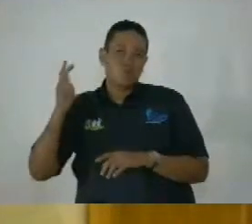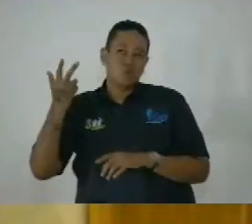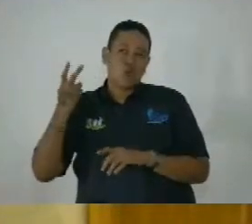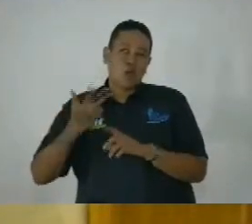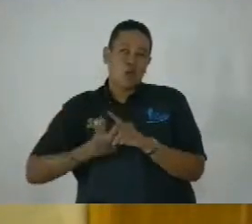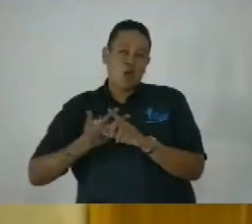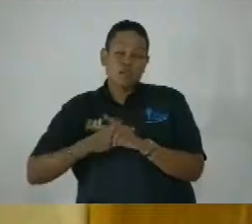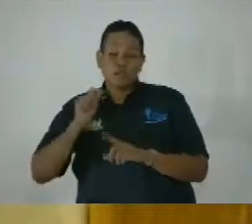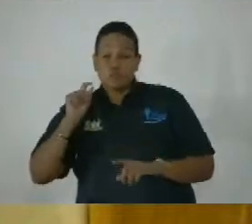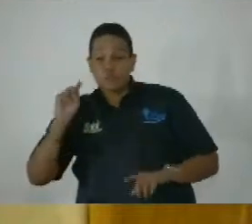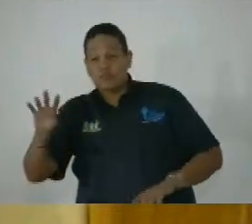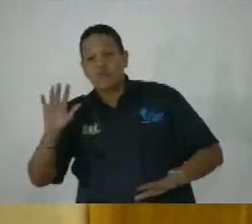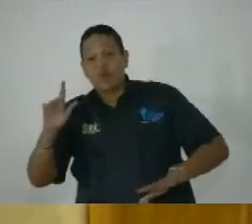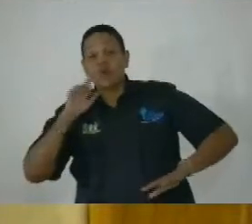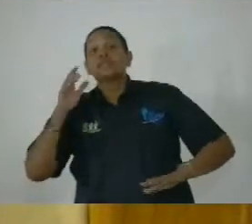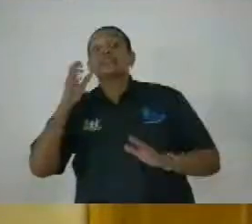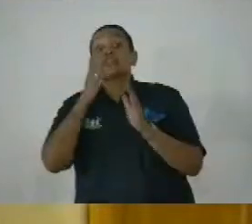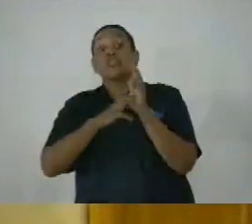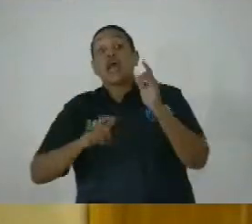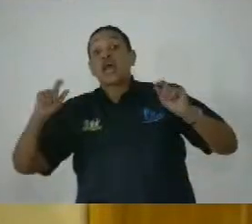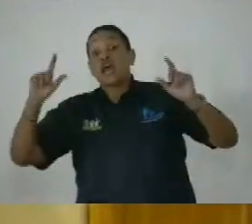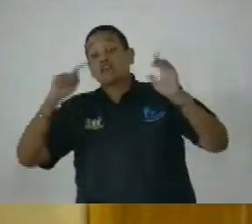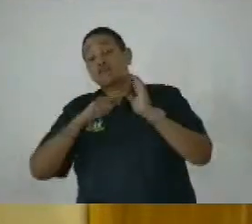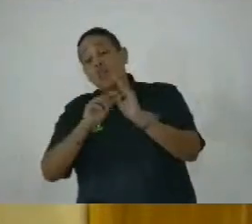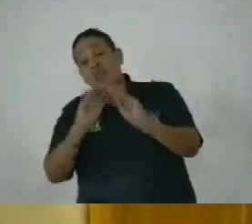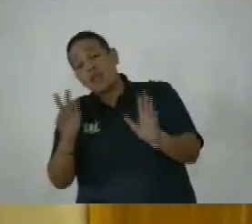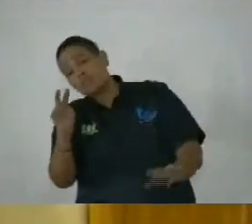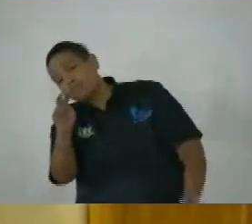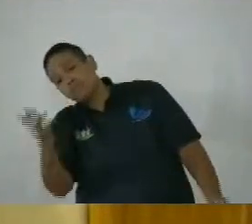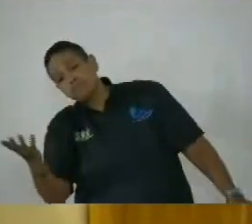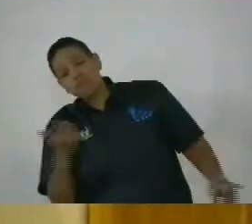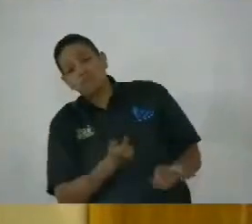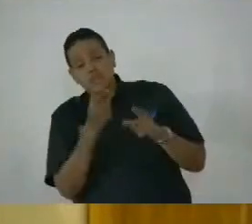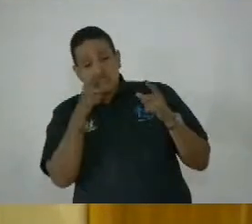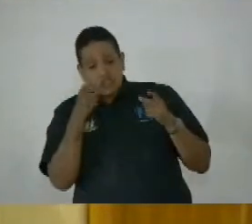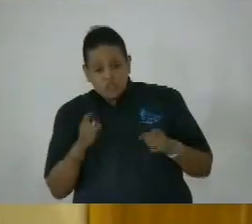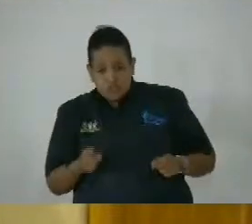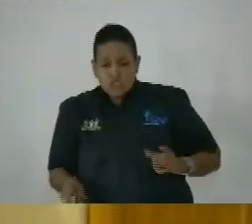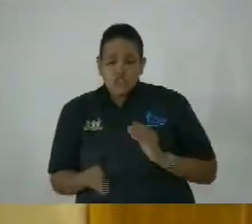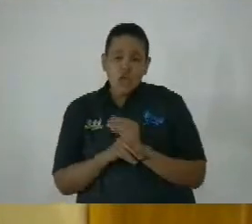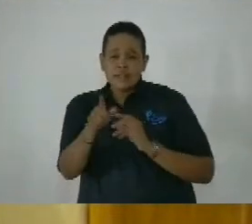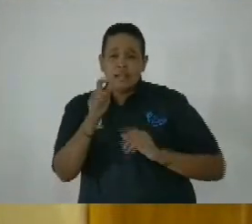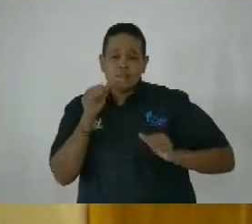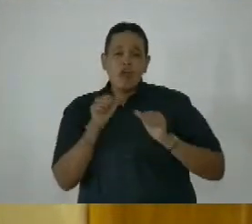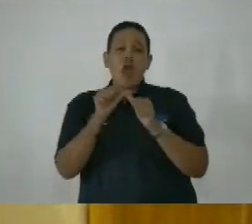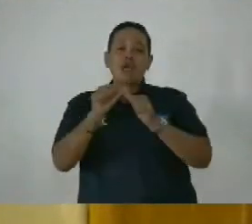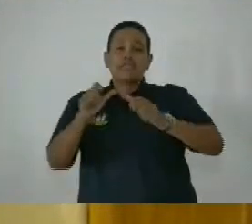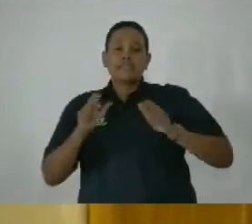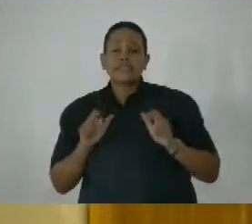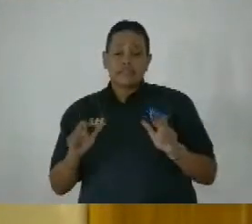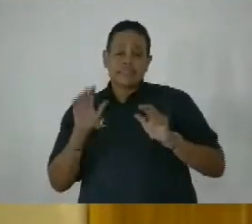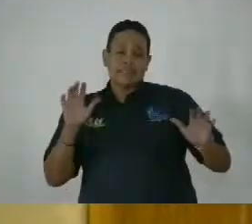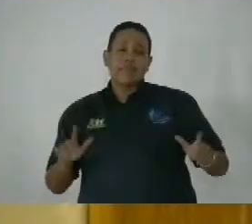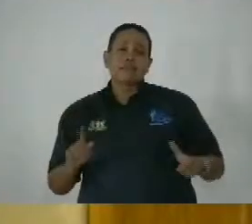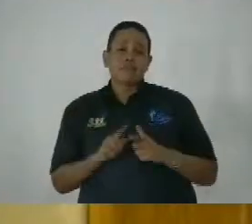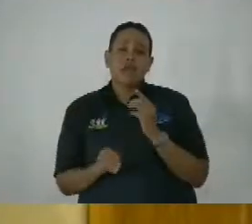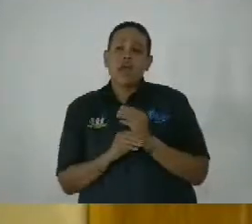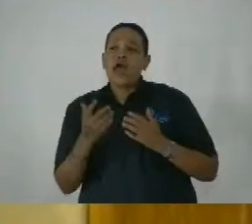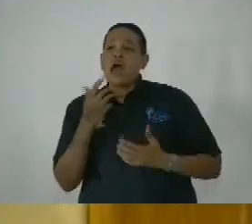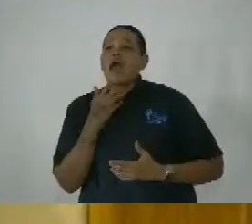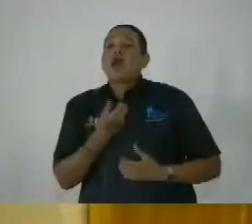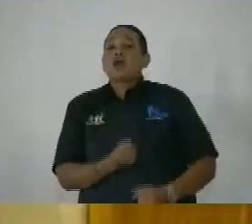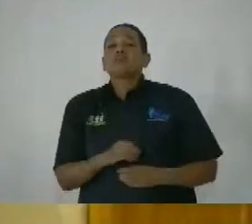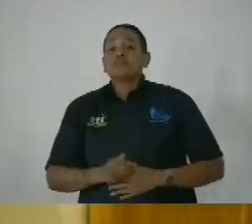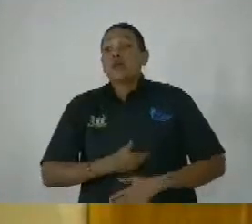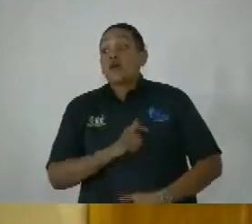of that. The chart up there shows that very clearly. It's a result of the continued investment and confidence in our